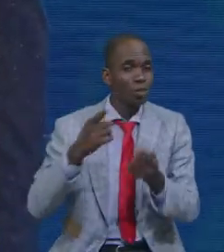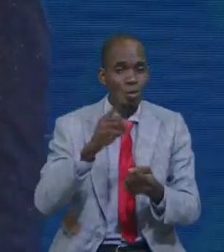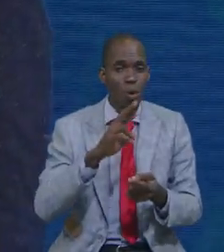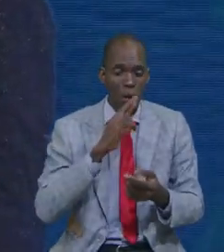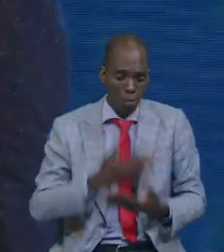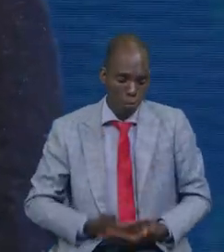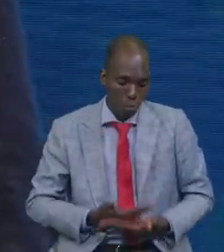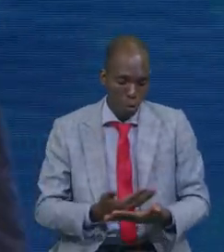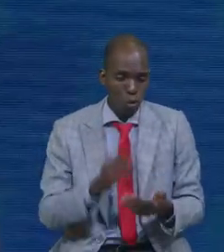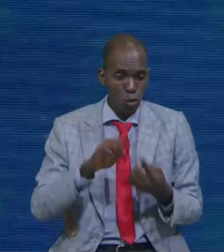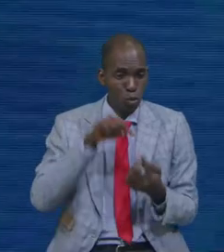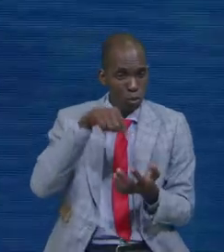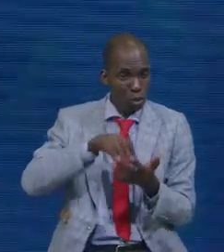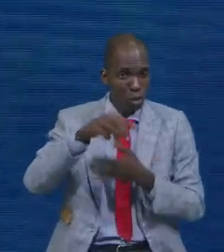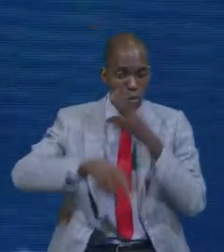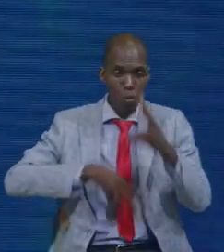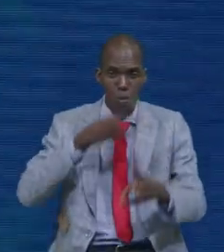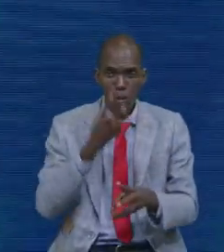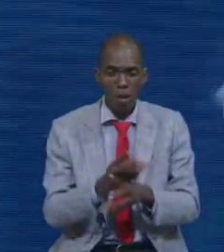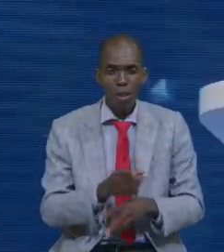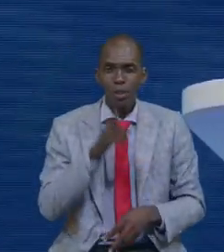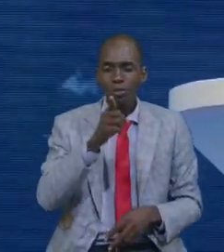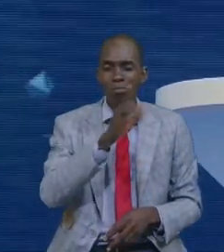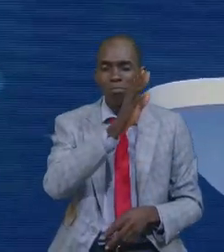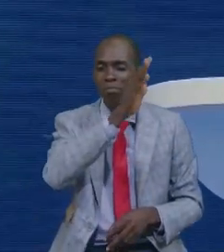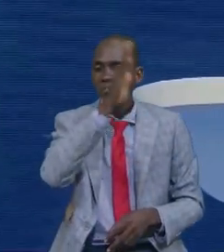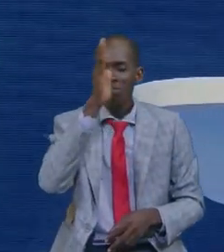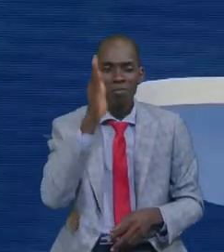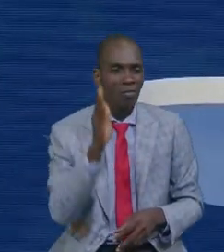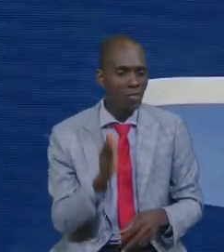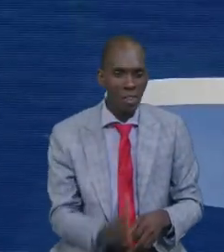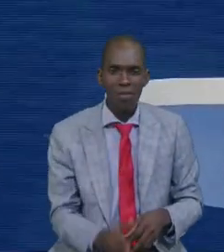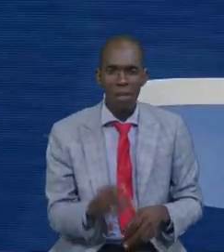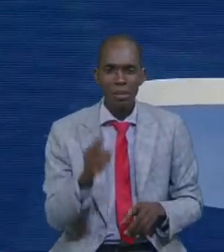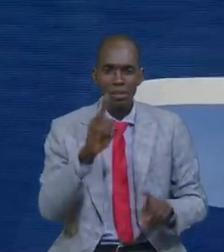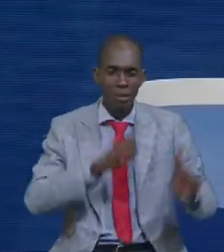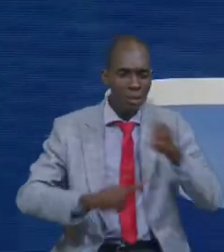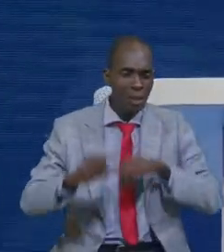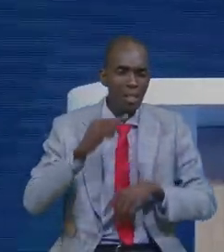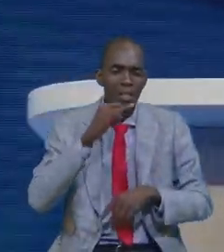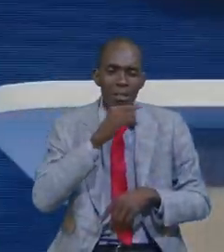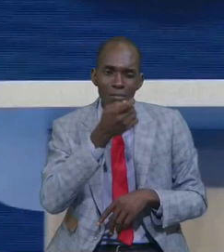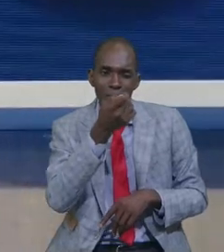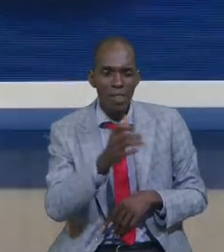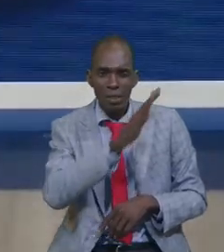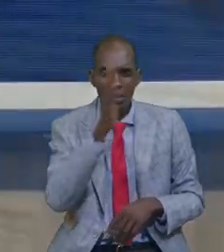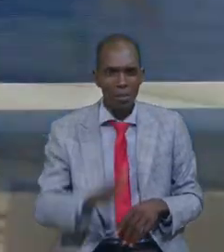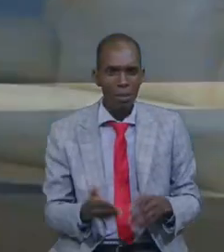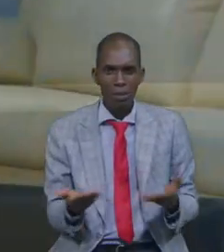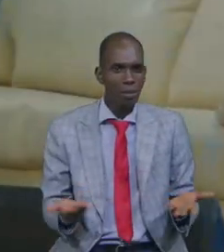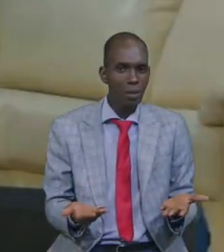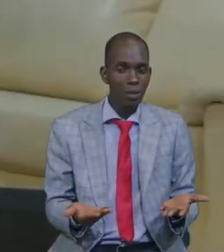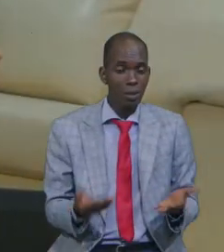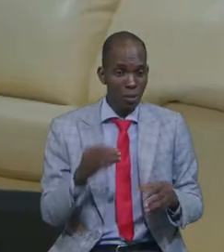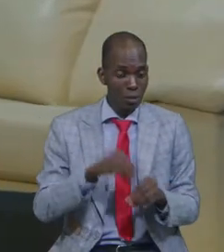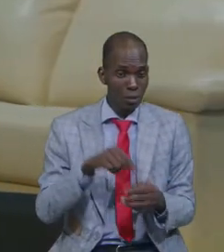world, you never, never, never told a lie? Anyone here in the